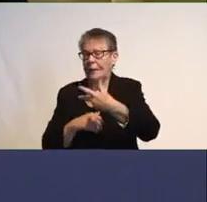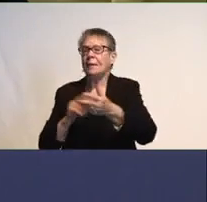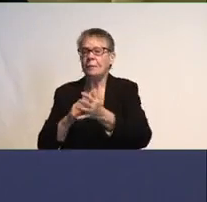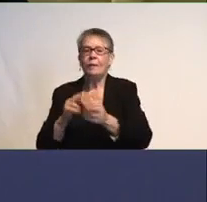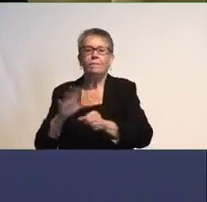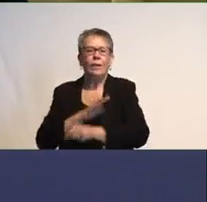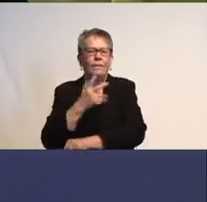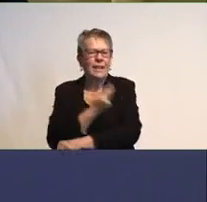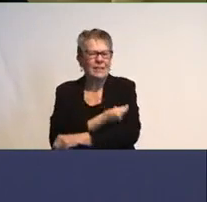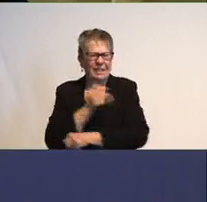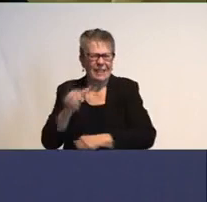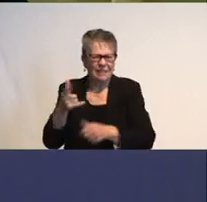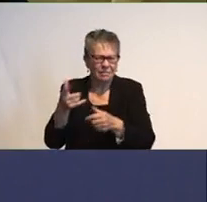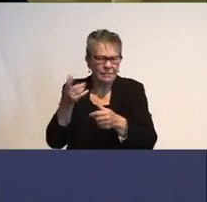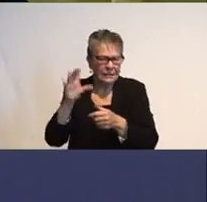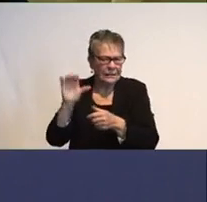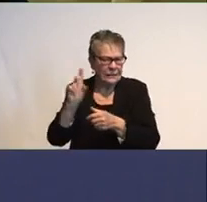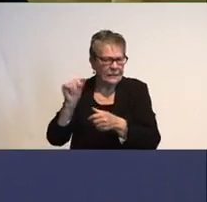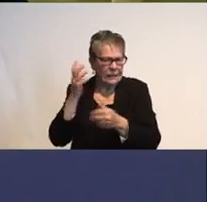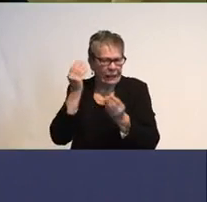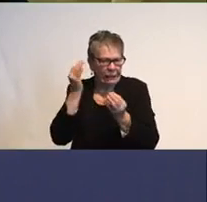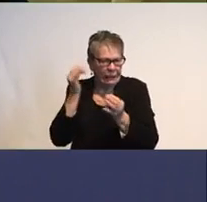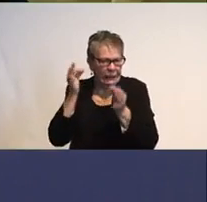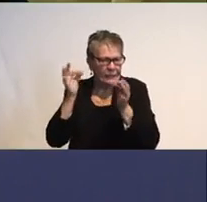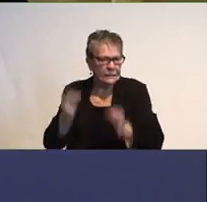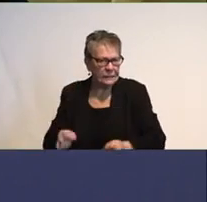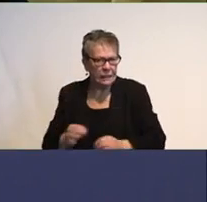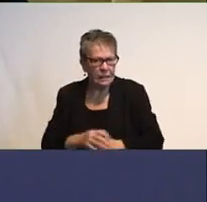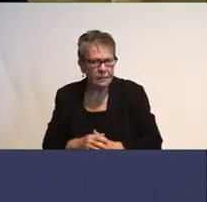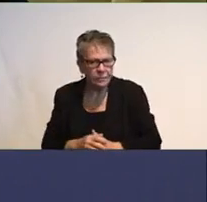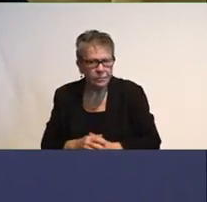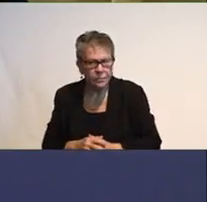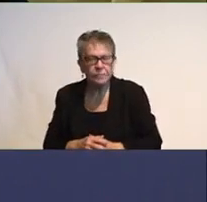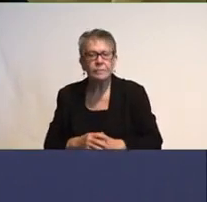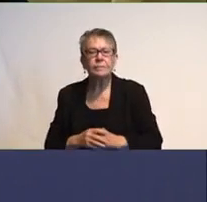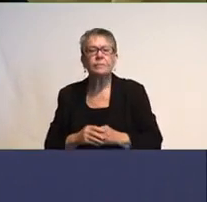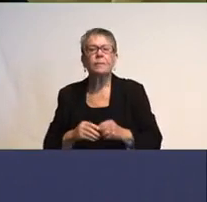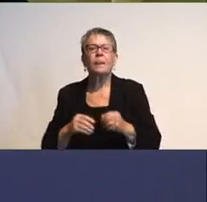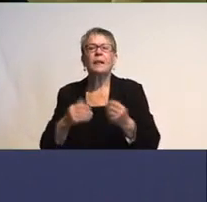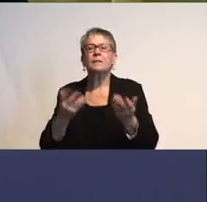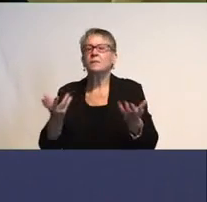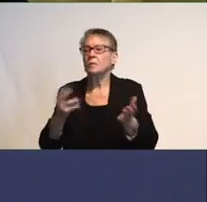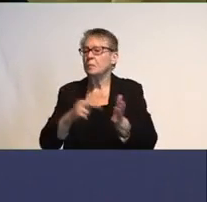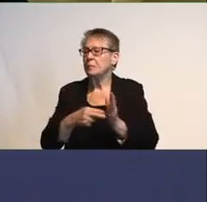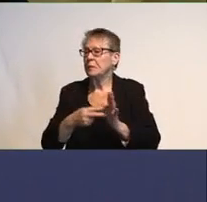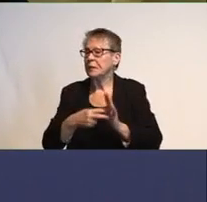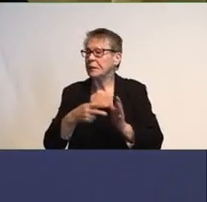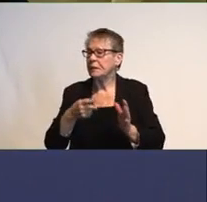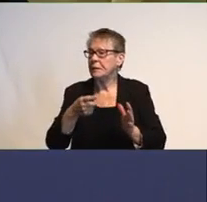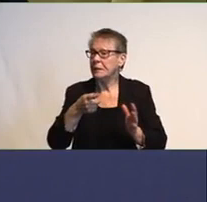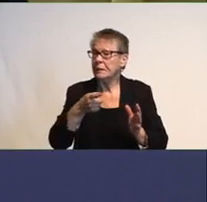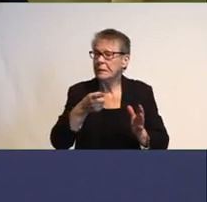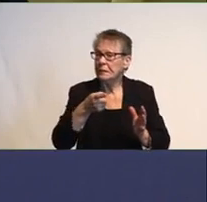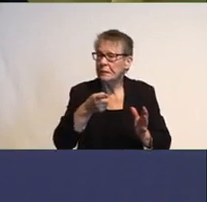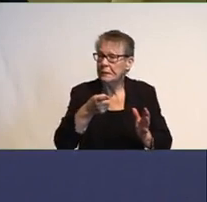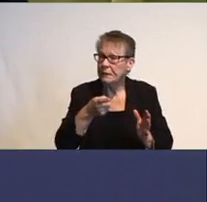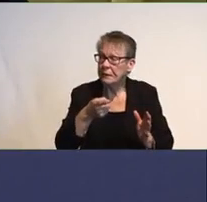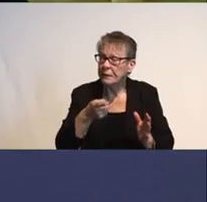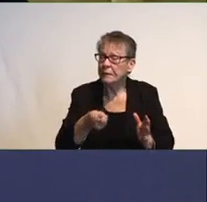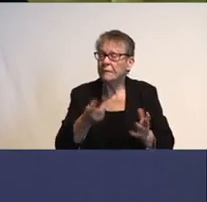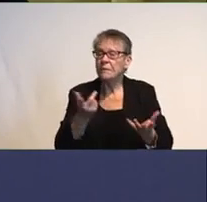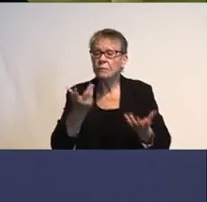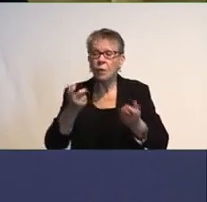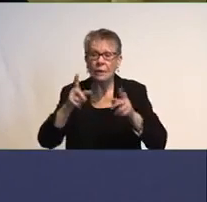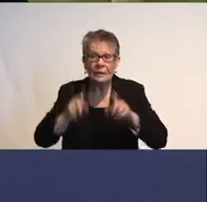tested up to multiple times a week. And I wish we didn't have to have that, but we continue to have that in place. Would